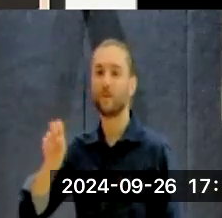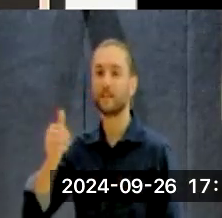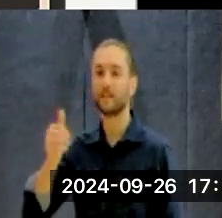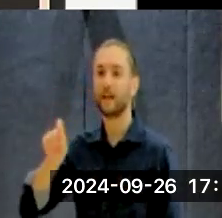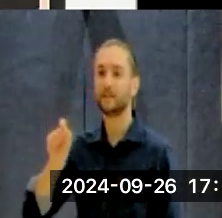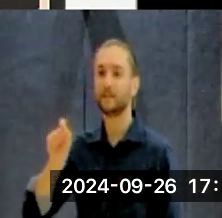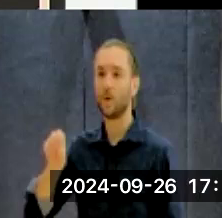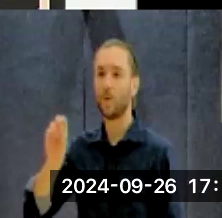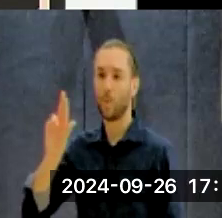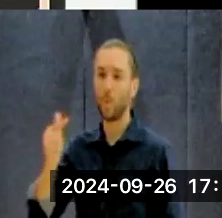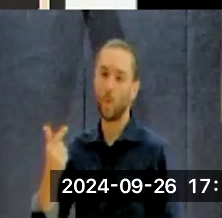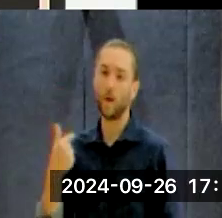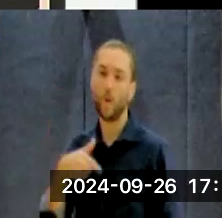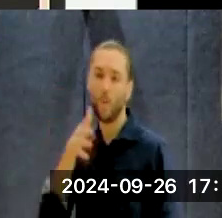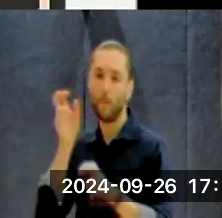Hate in the chat.